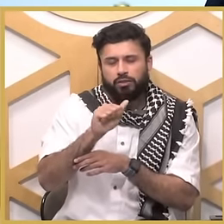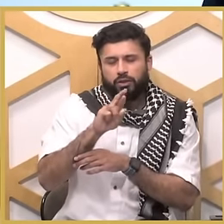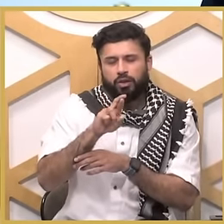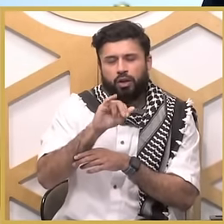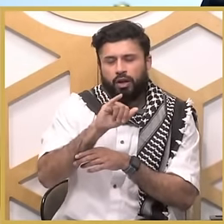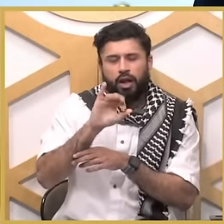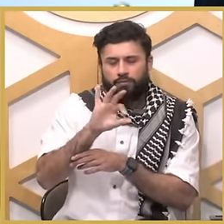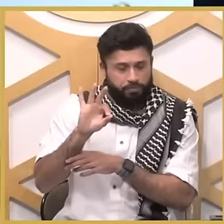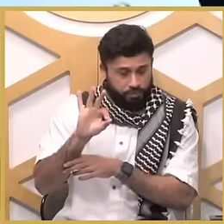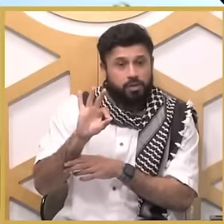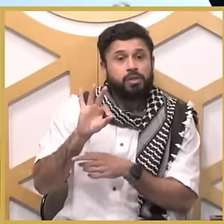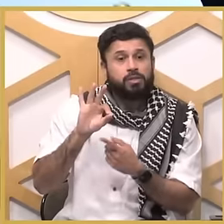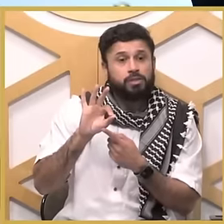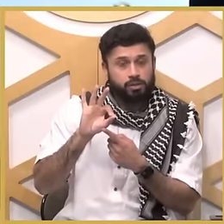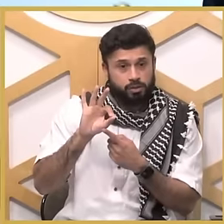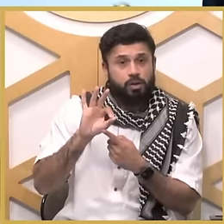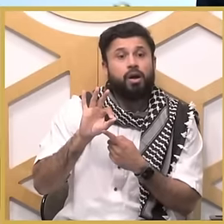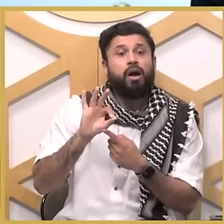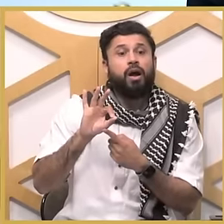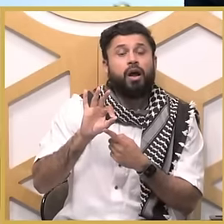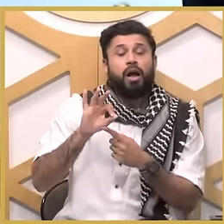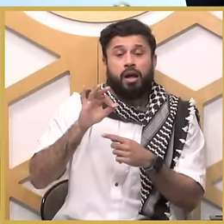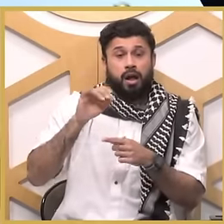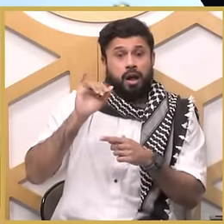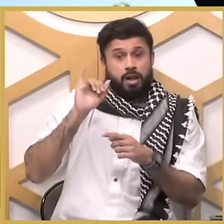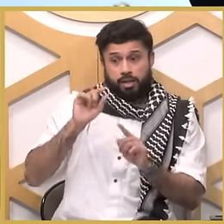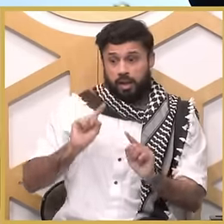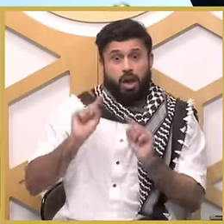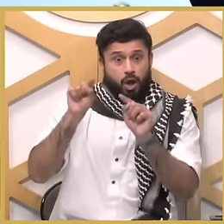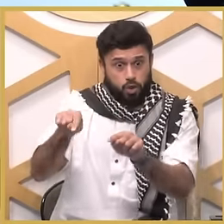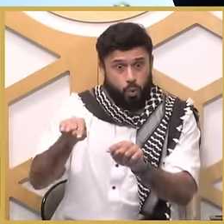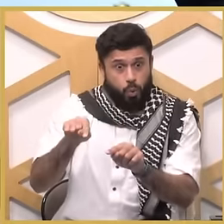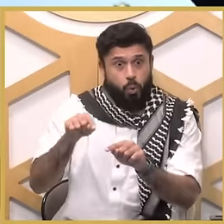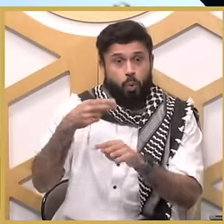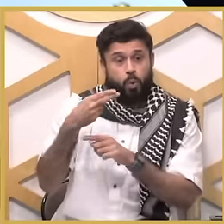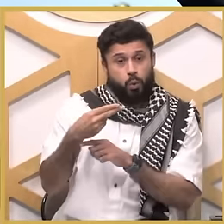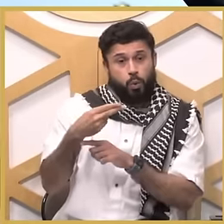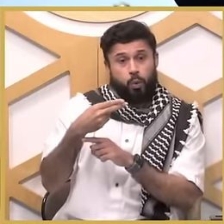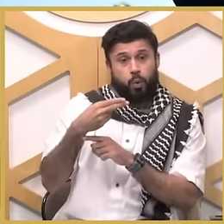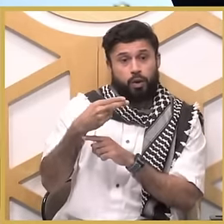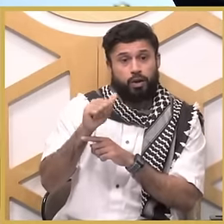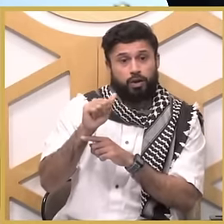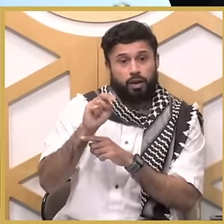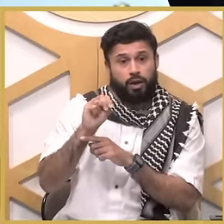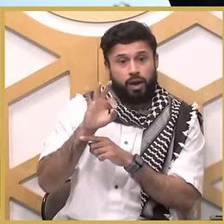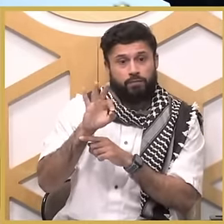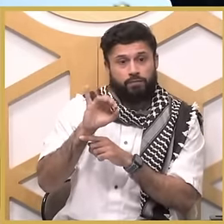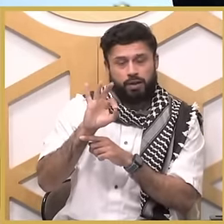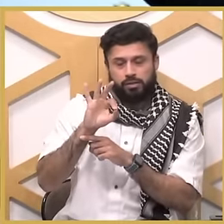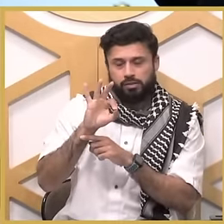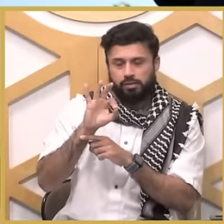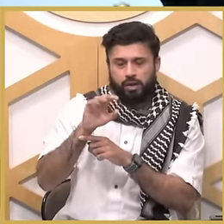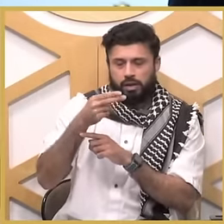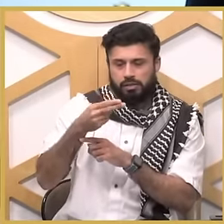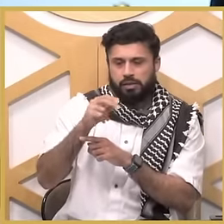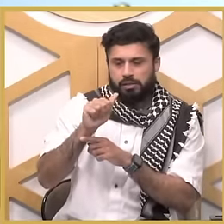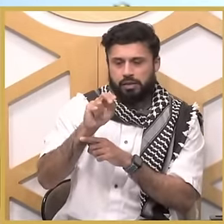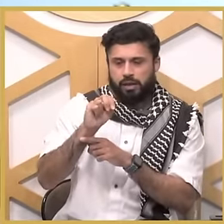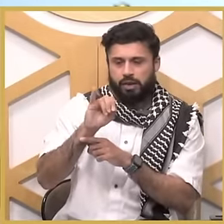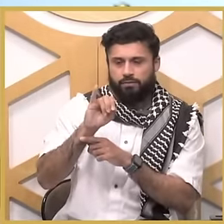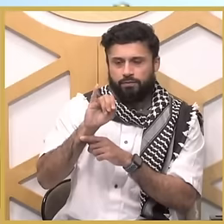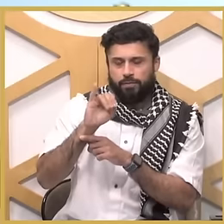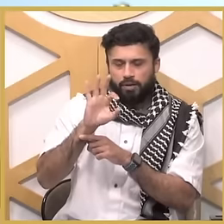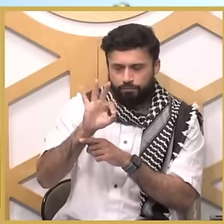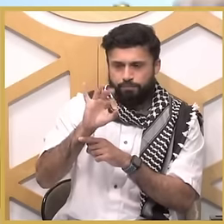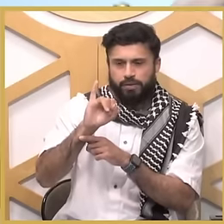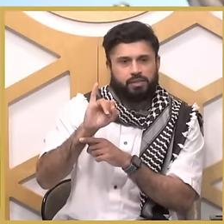owner. So I got held up. You guys are waiting for me downstairs. I got held up because I ran into the owner of this bakery in Jerusalem, Khan Abu Khadija. No.